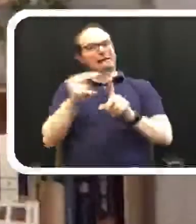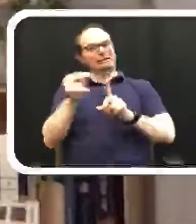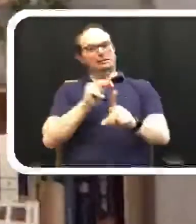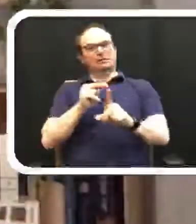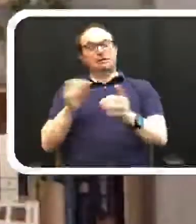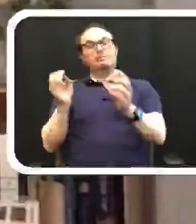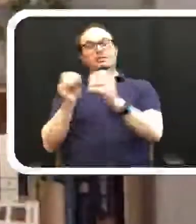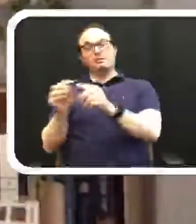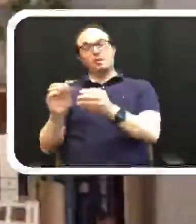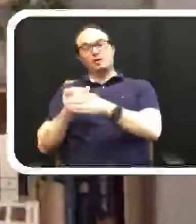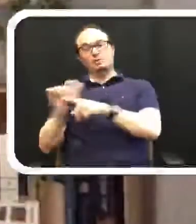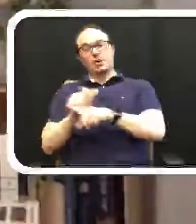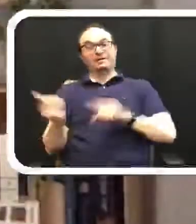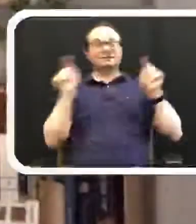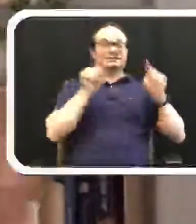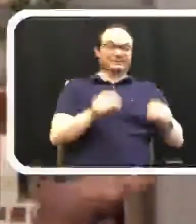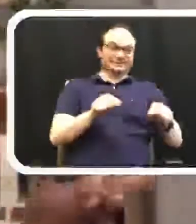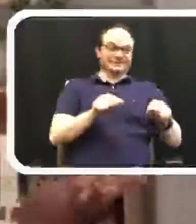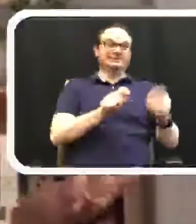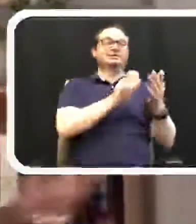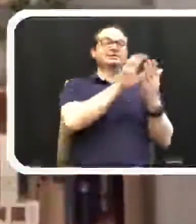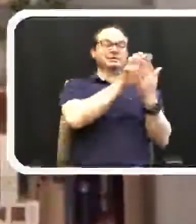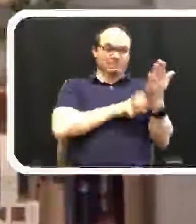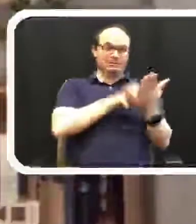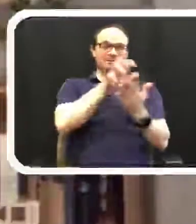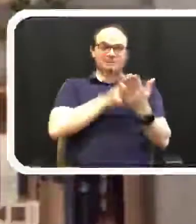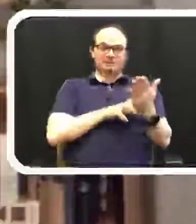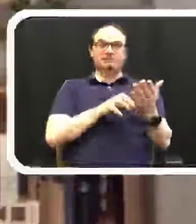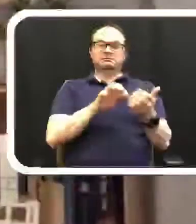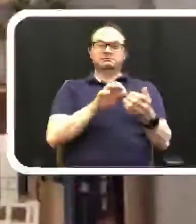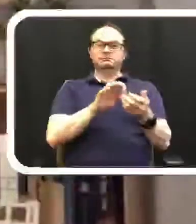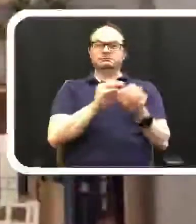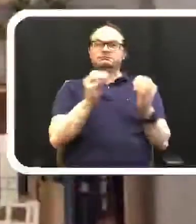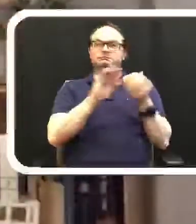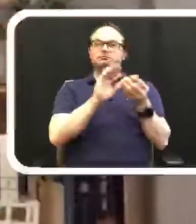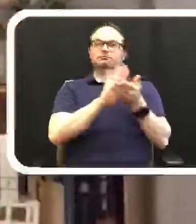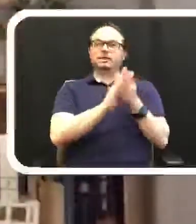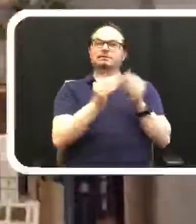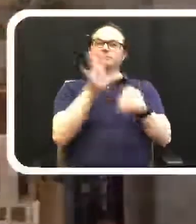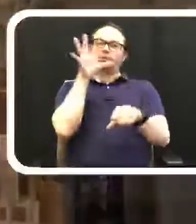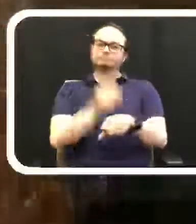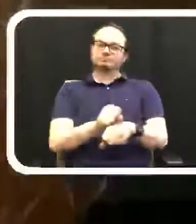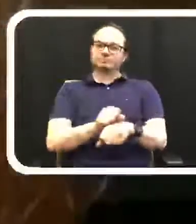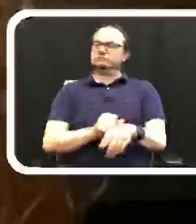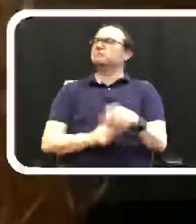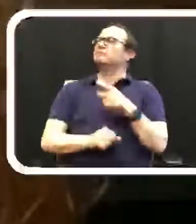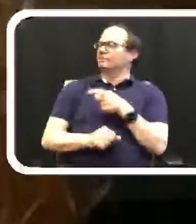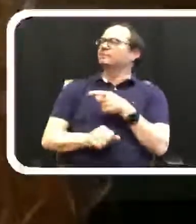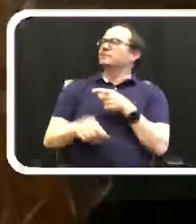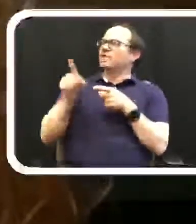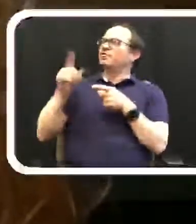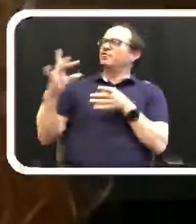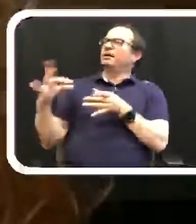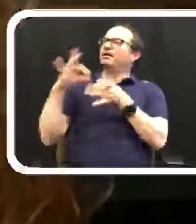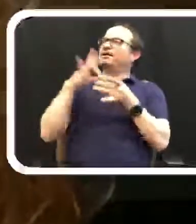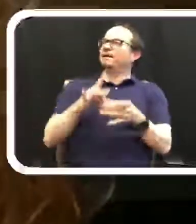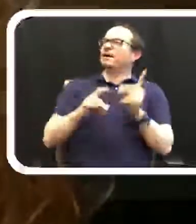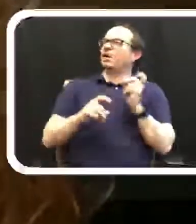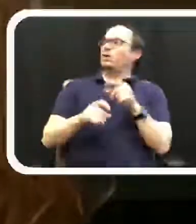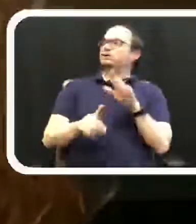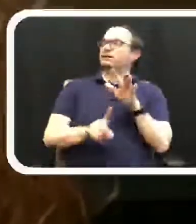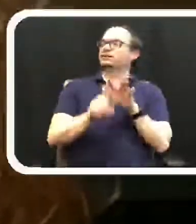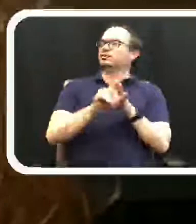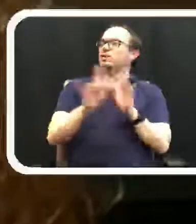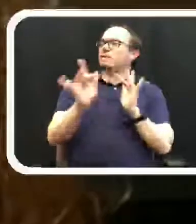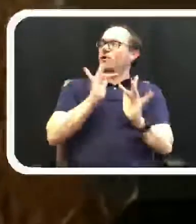more you do it, the easier it gets, really. And this kind of plays into a question that we're getting